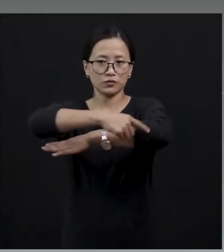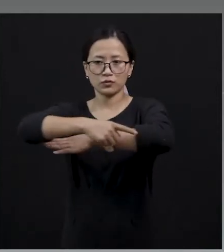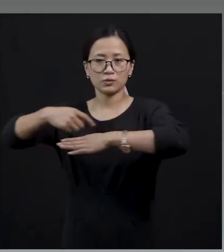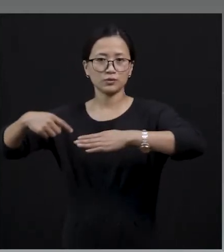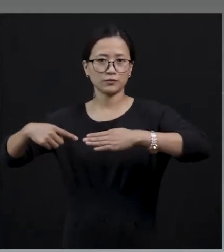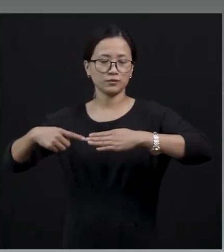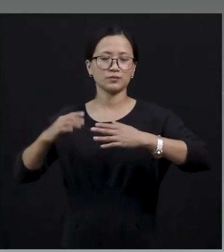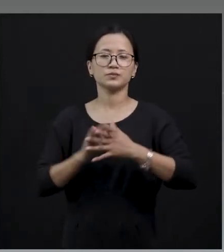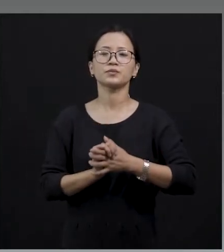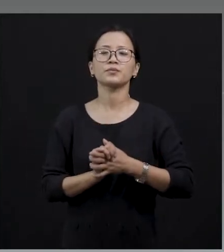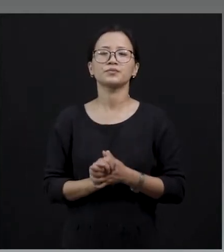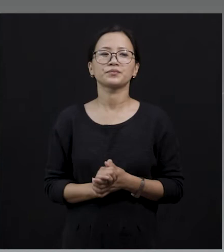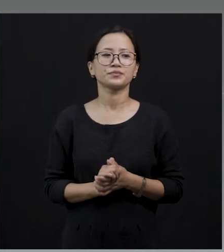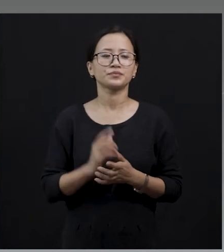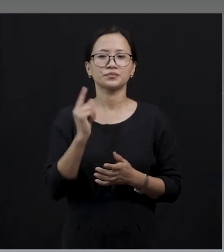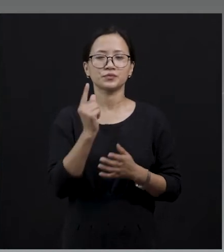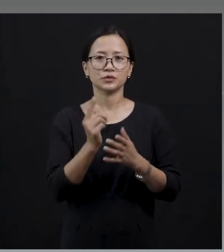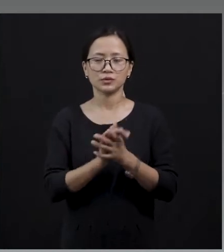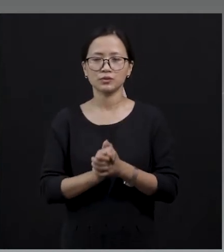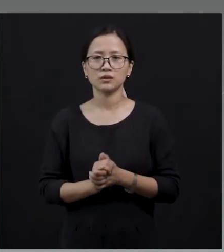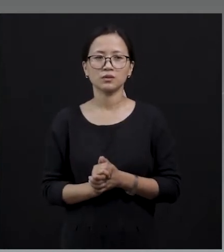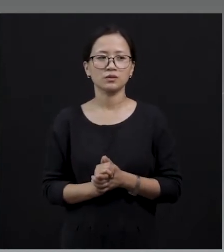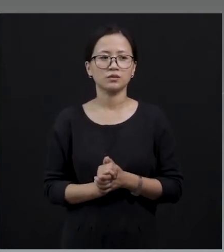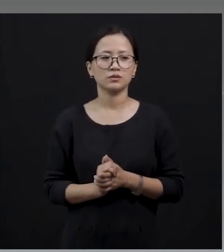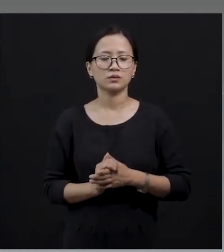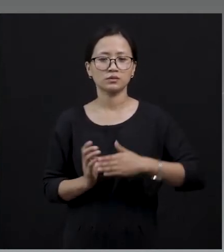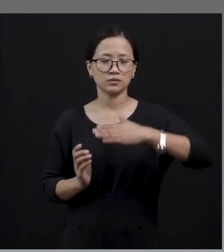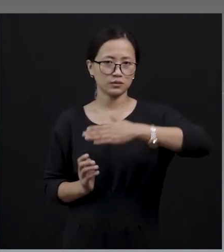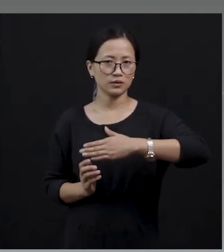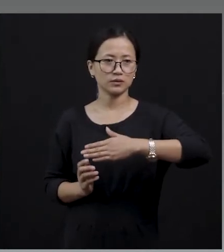your cubit. Now we can measure this